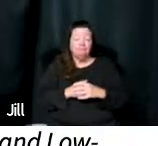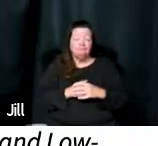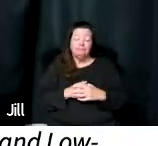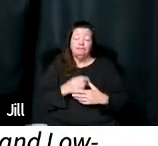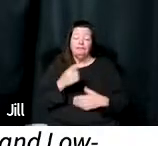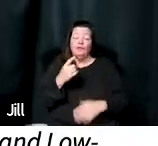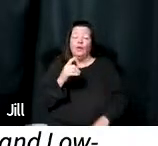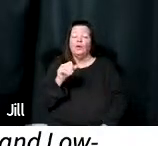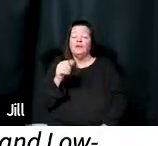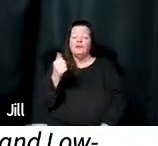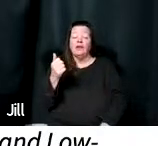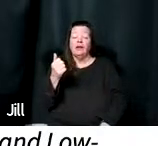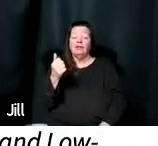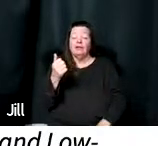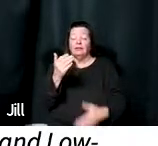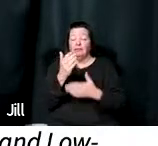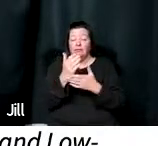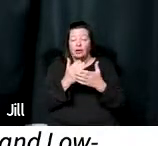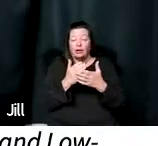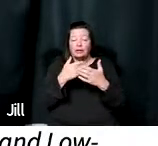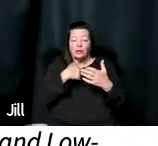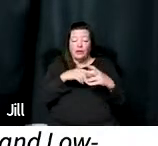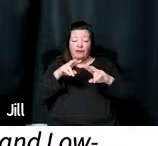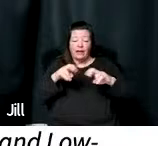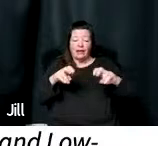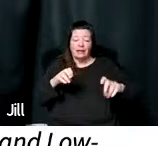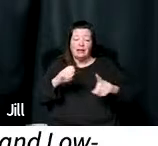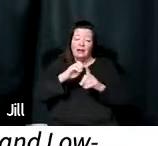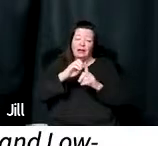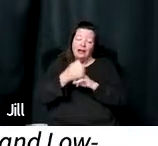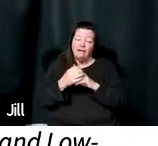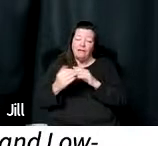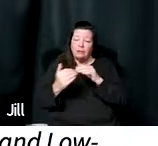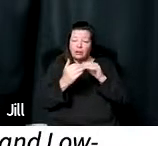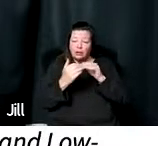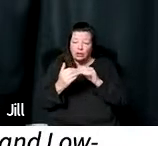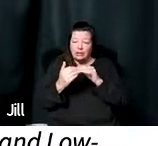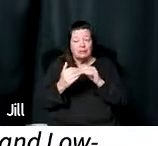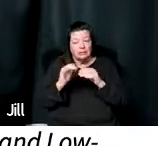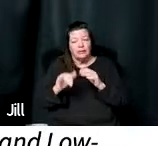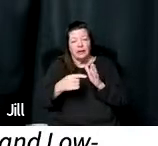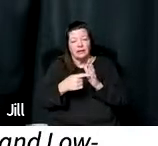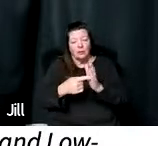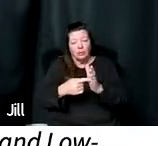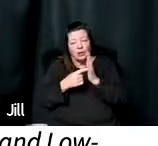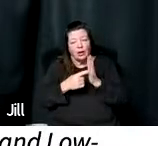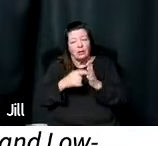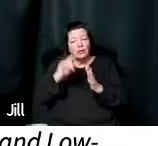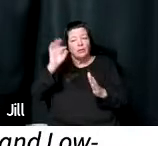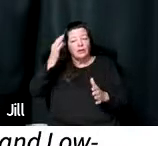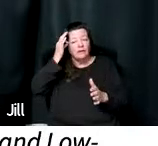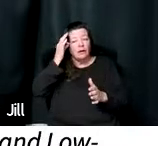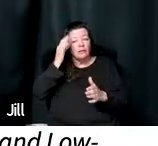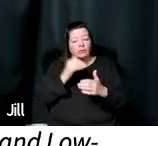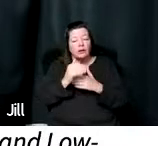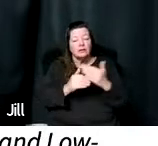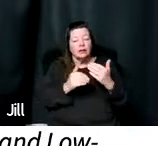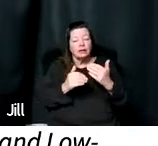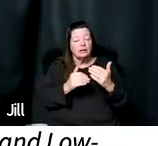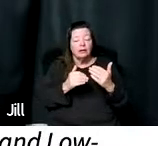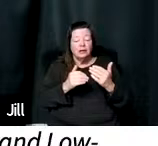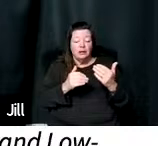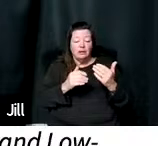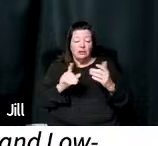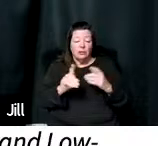of the other aspects that we've analyzed is environmental justice. This is a requirement with the federal process to identify what are the benefits